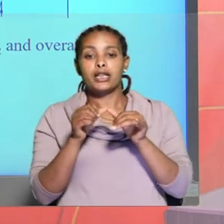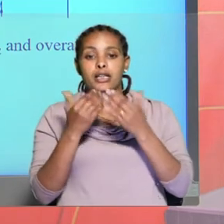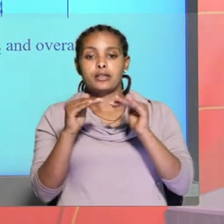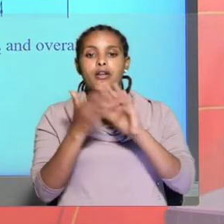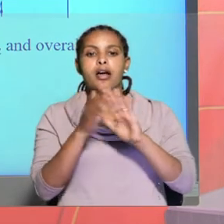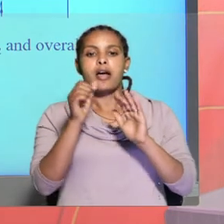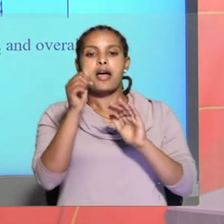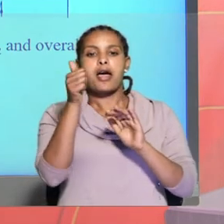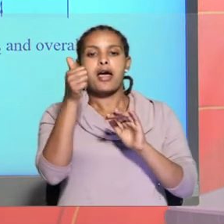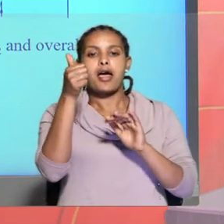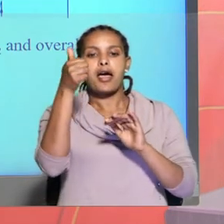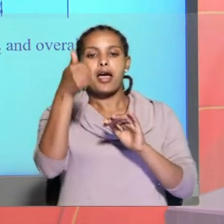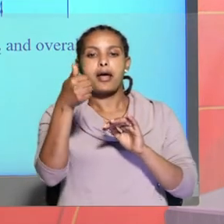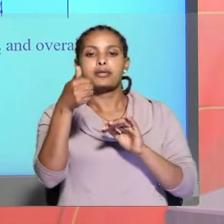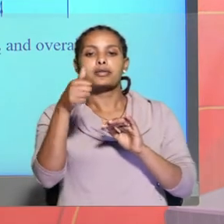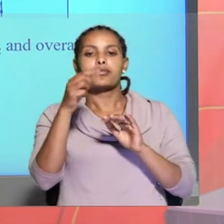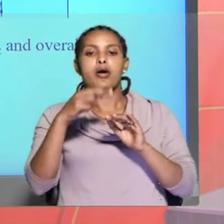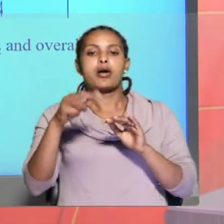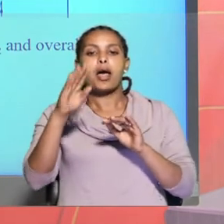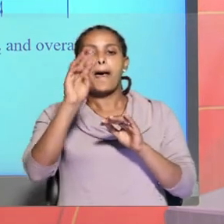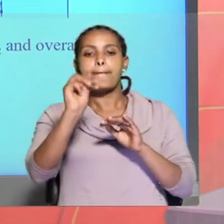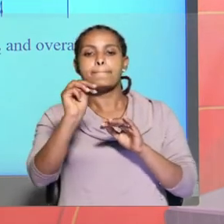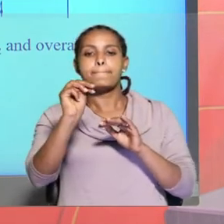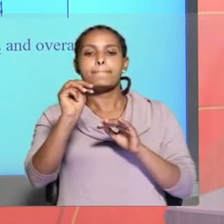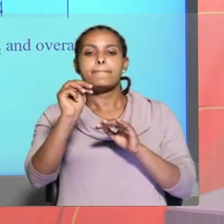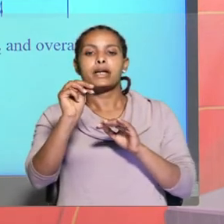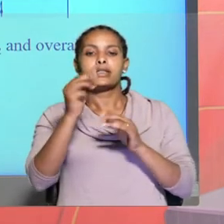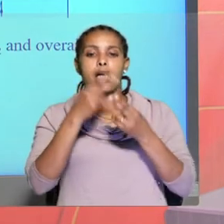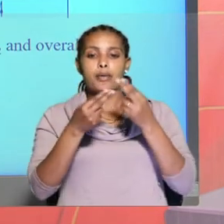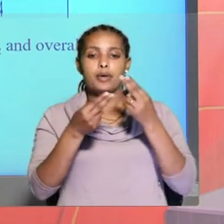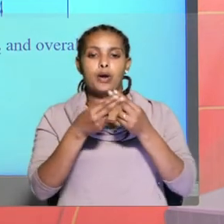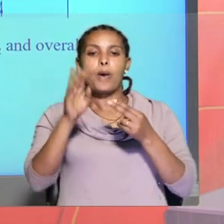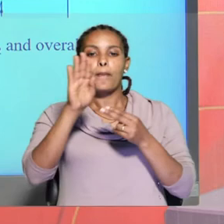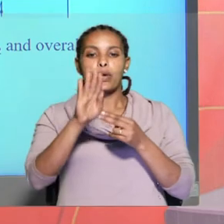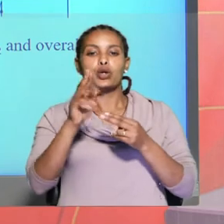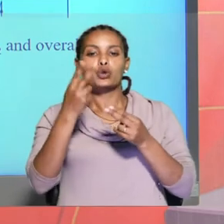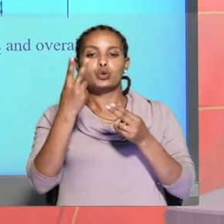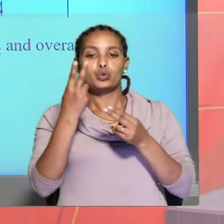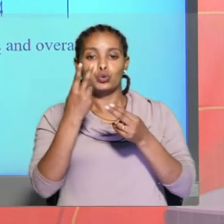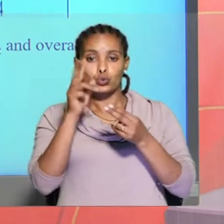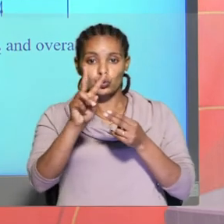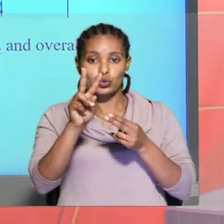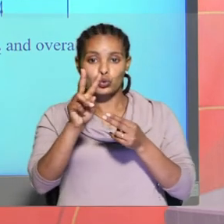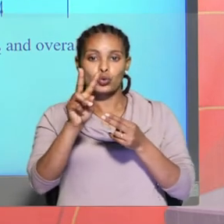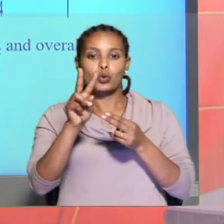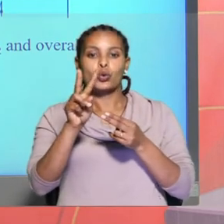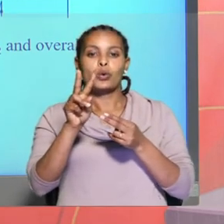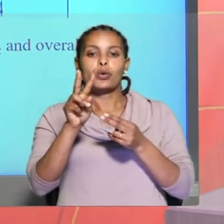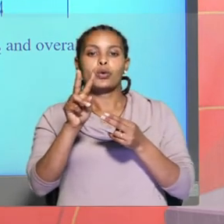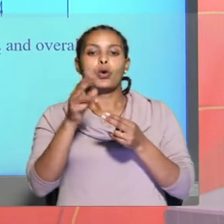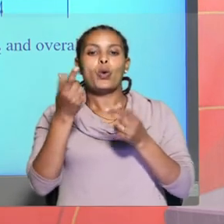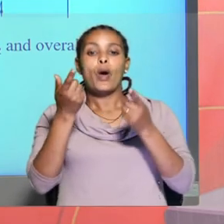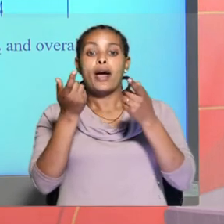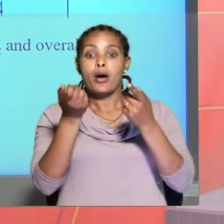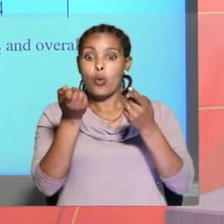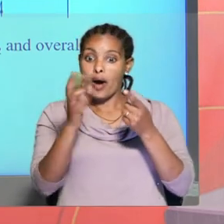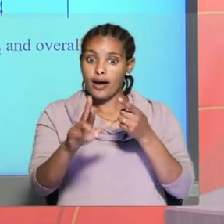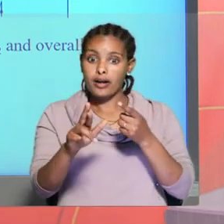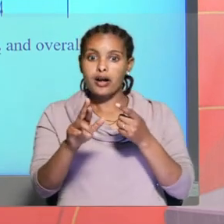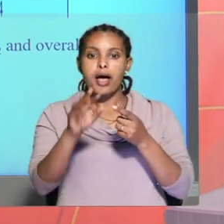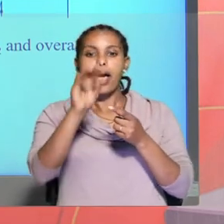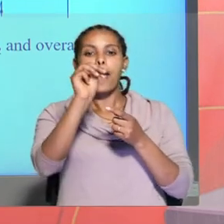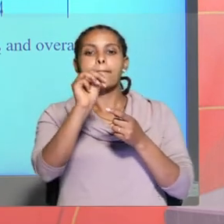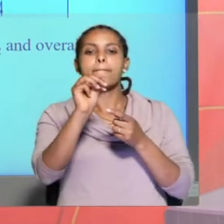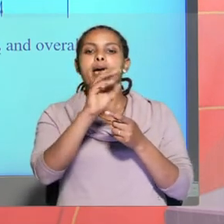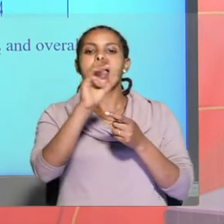to the power of m times initial concentration of b to the power of n where m